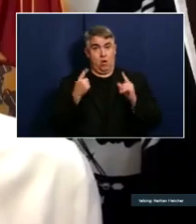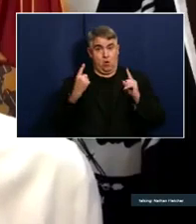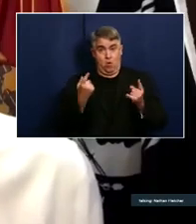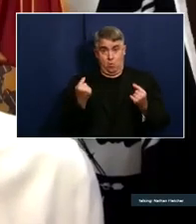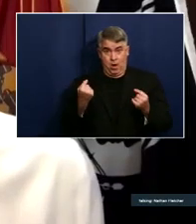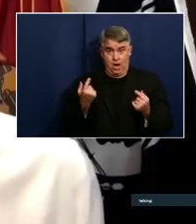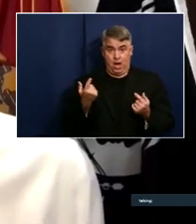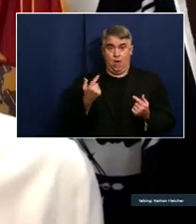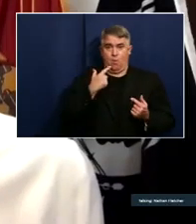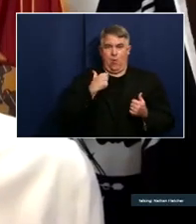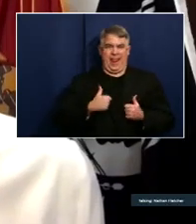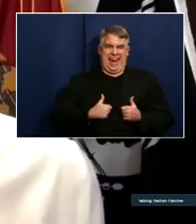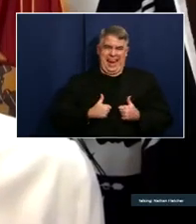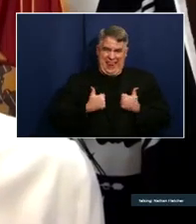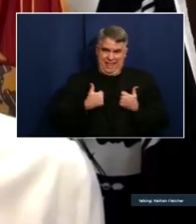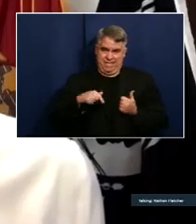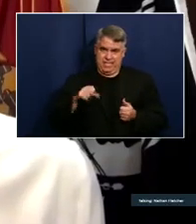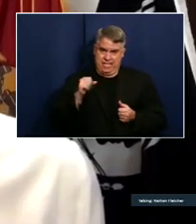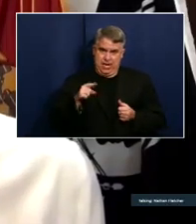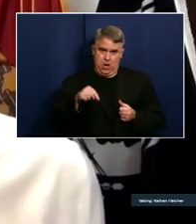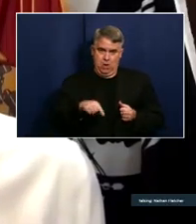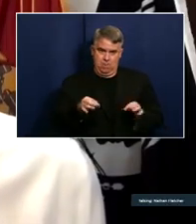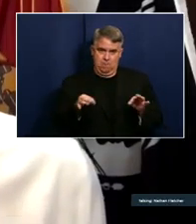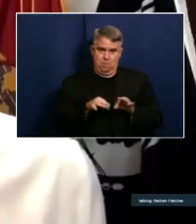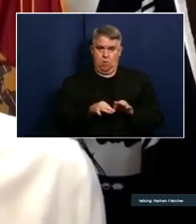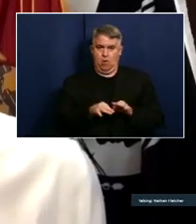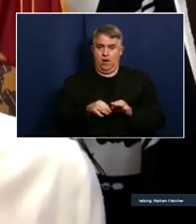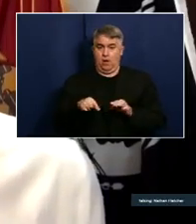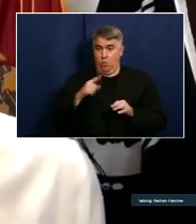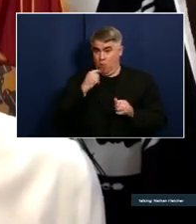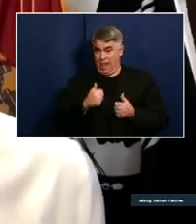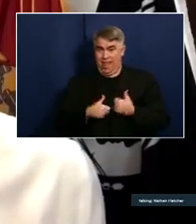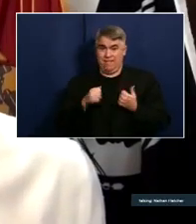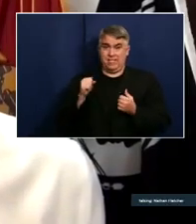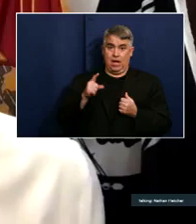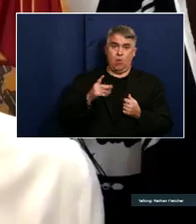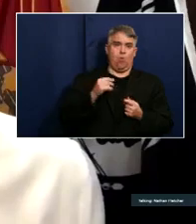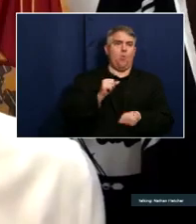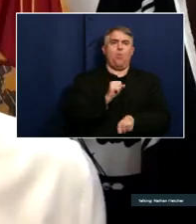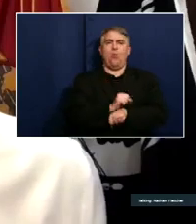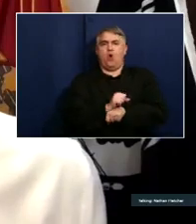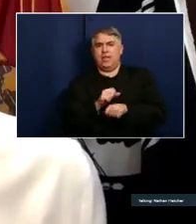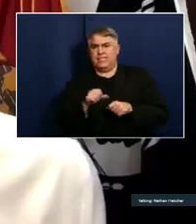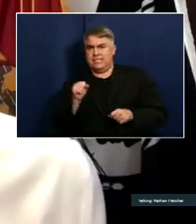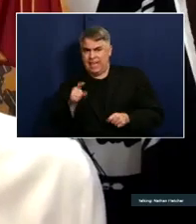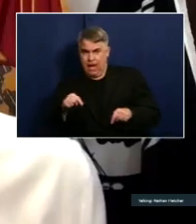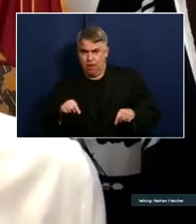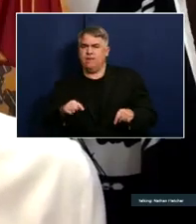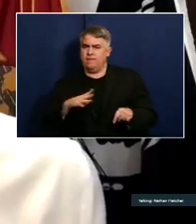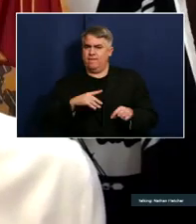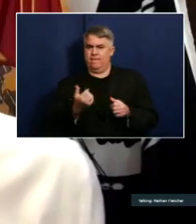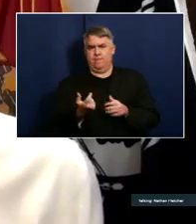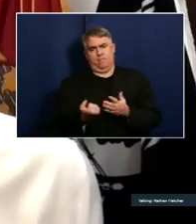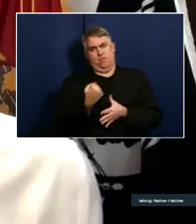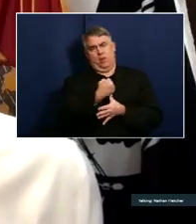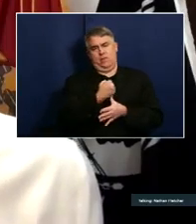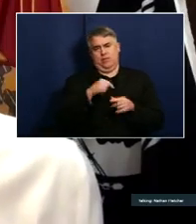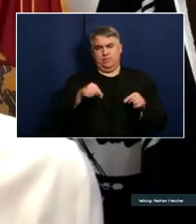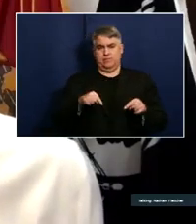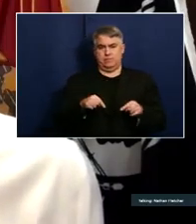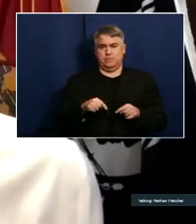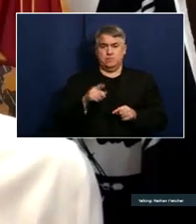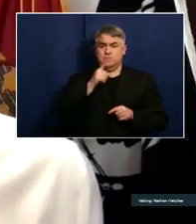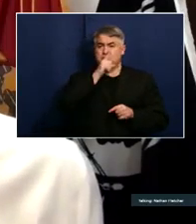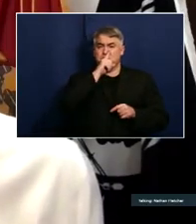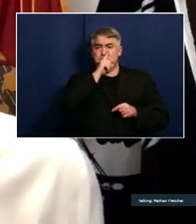that you live or work in our county. But beyond that, there are no other criteria or qualifications. If you